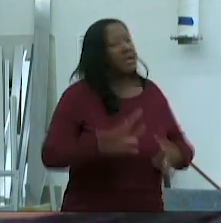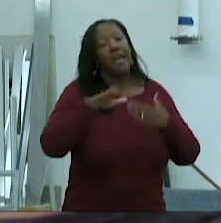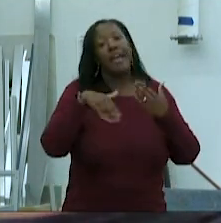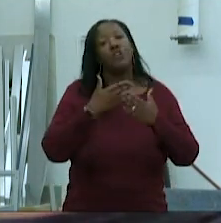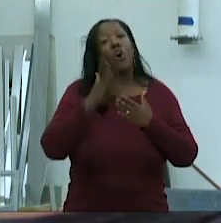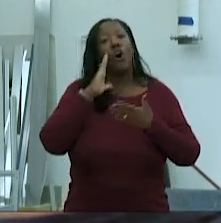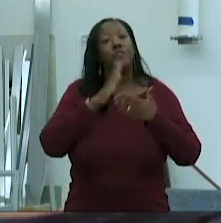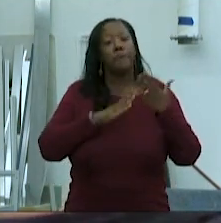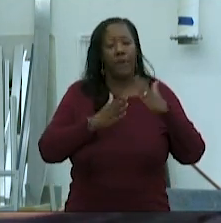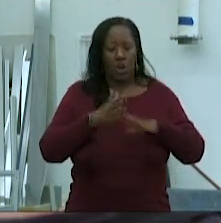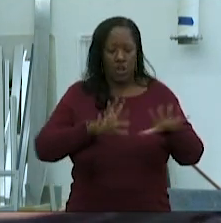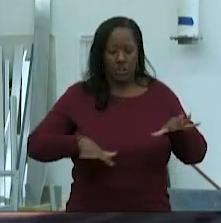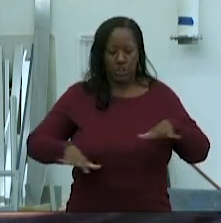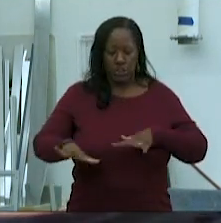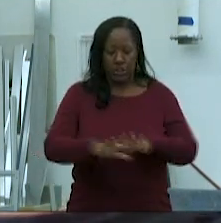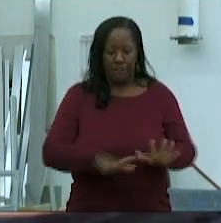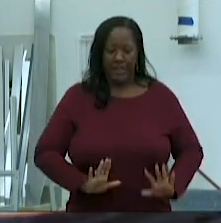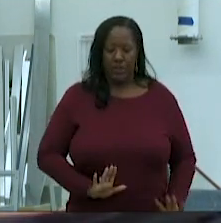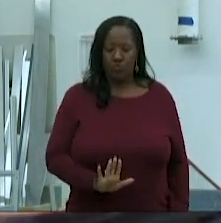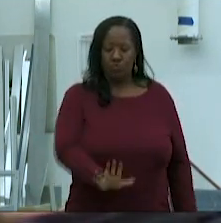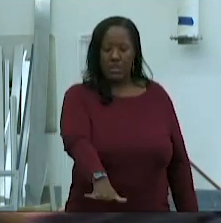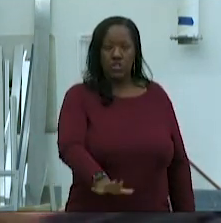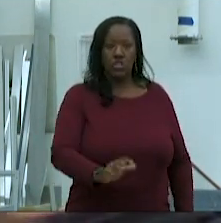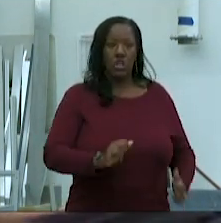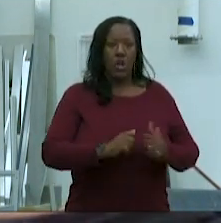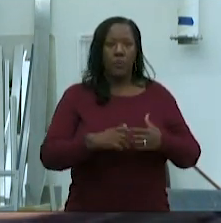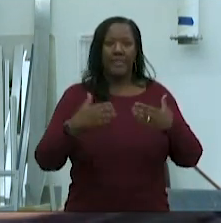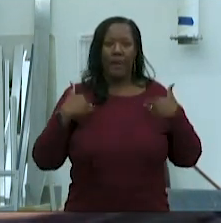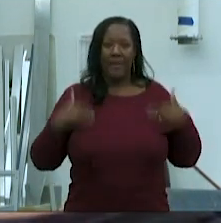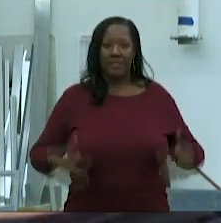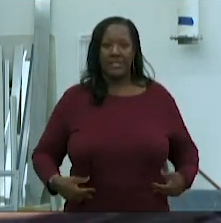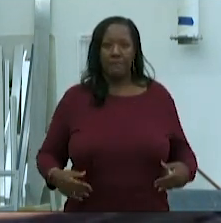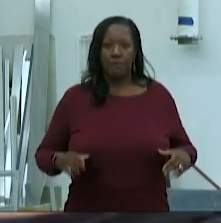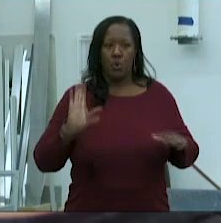the interactive should be within reach without having to move your body.